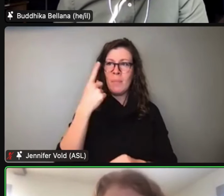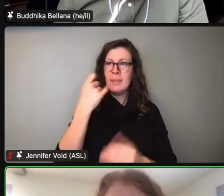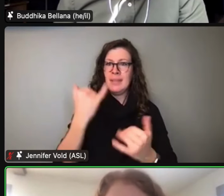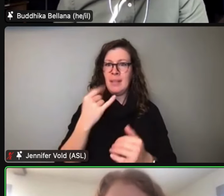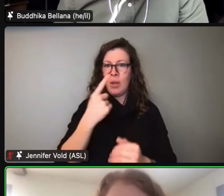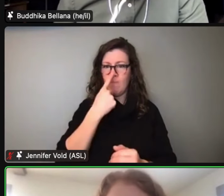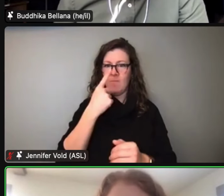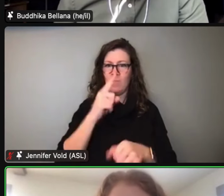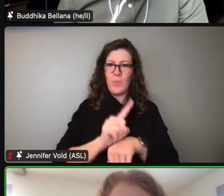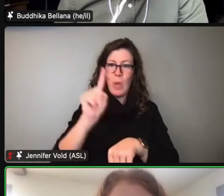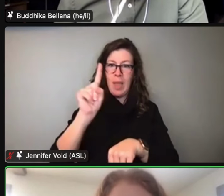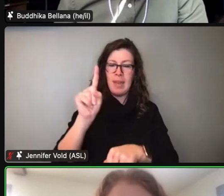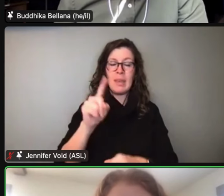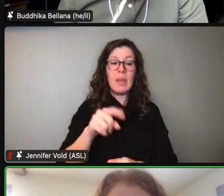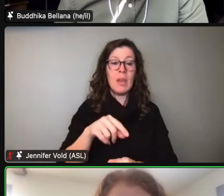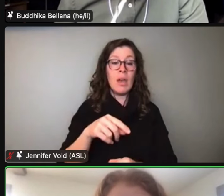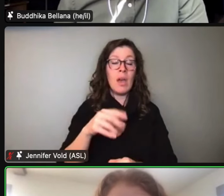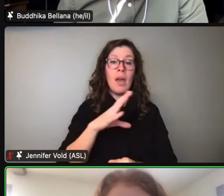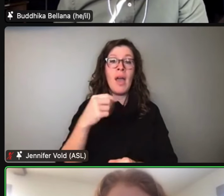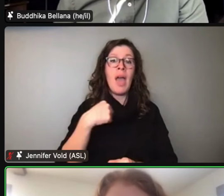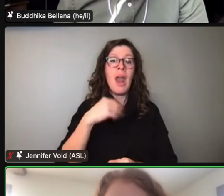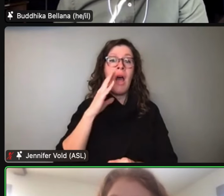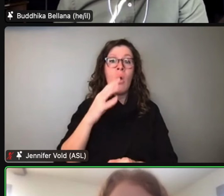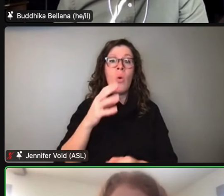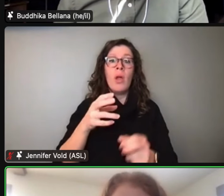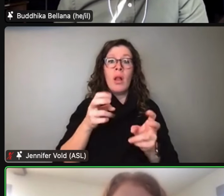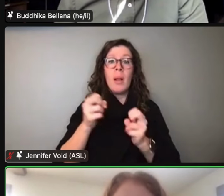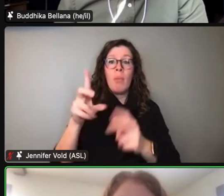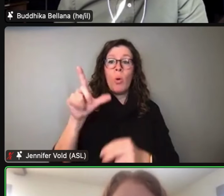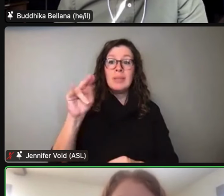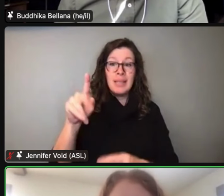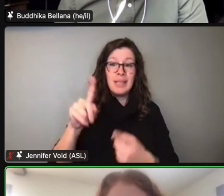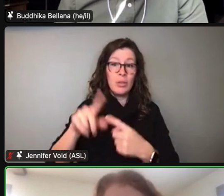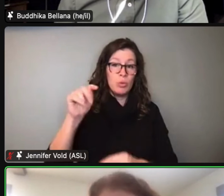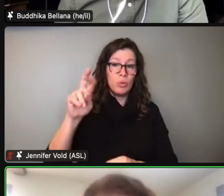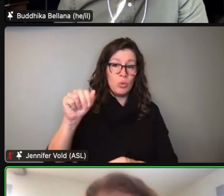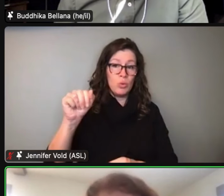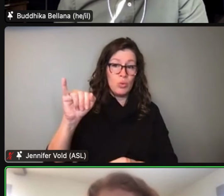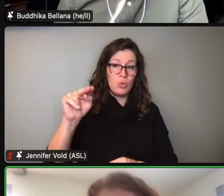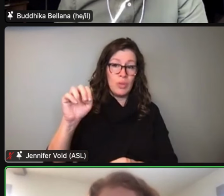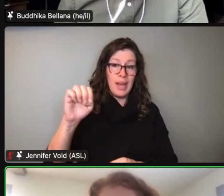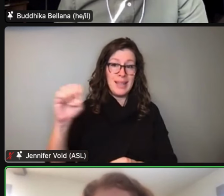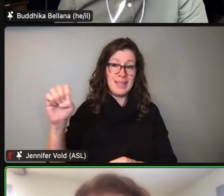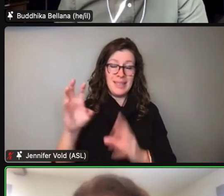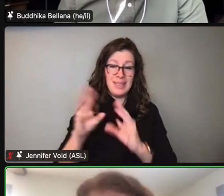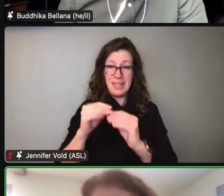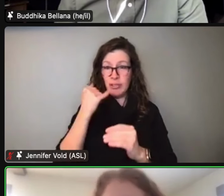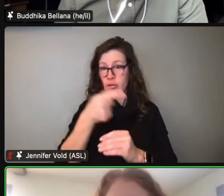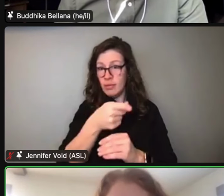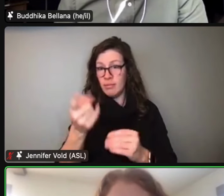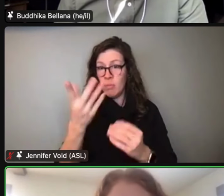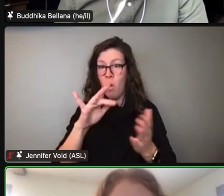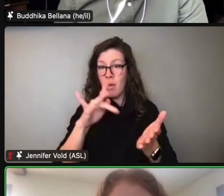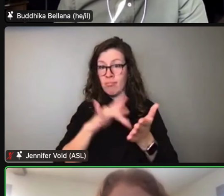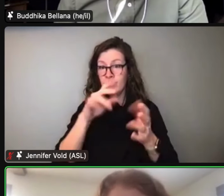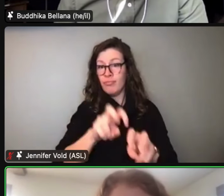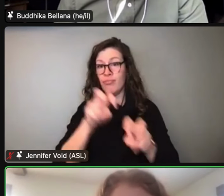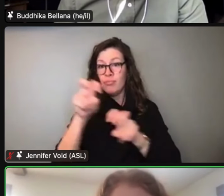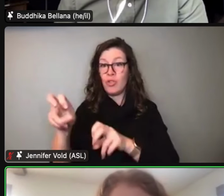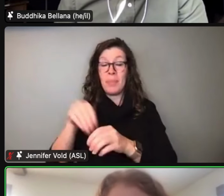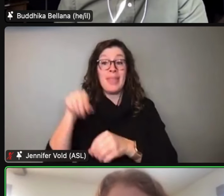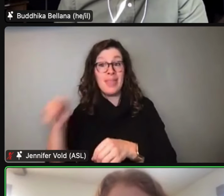1. And I'll post the link to the trainee session if anyone would like to transport over to there. And we can ask some